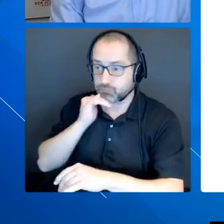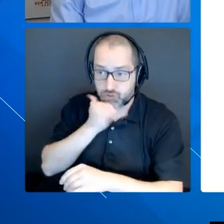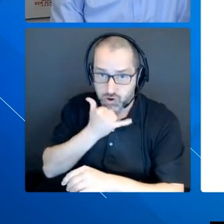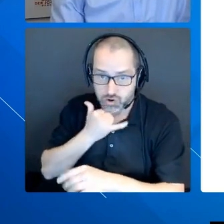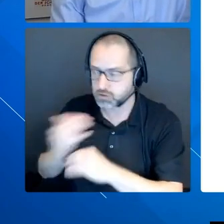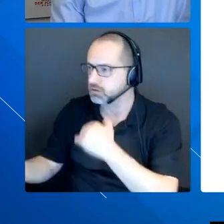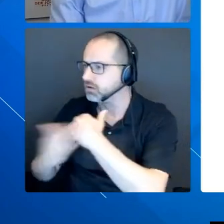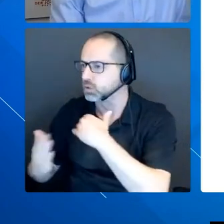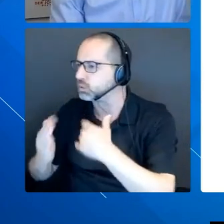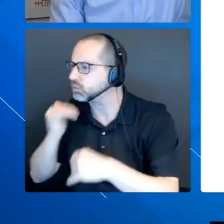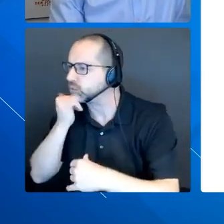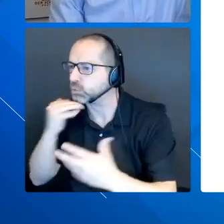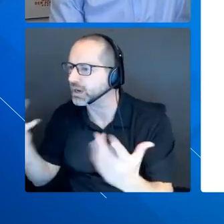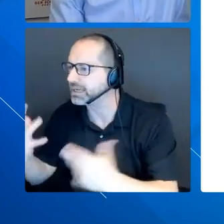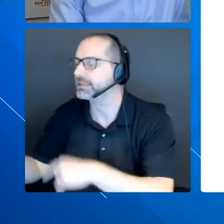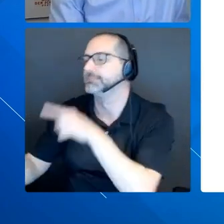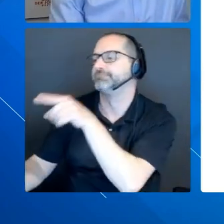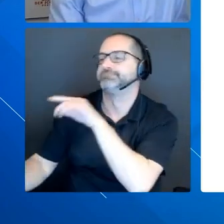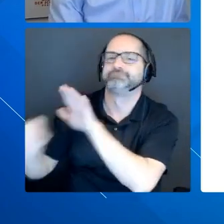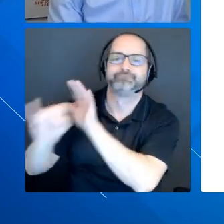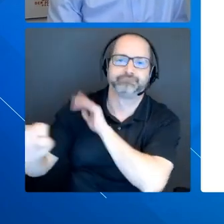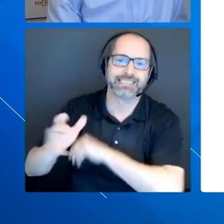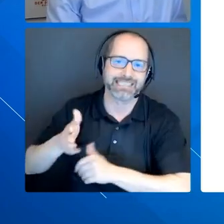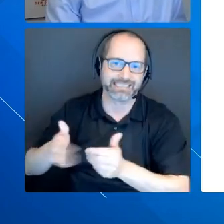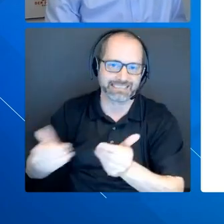what their type of disability.